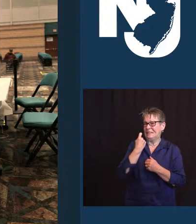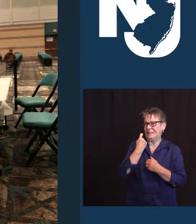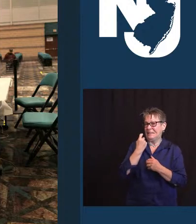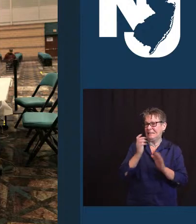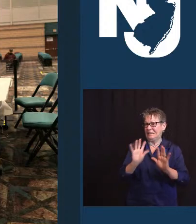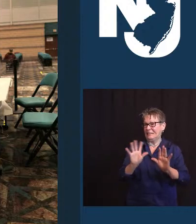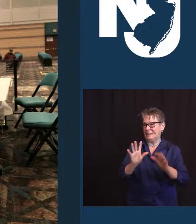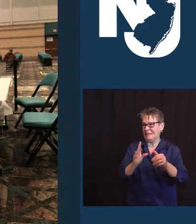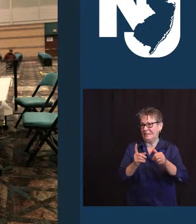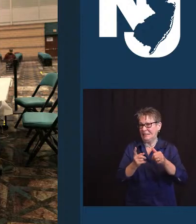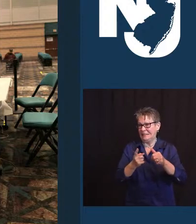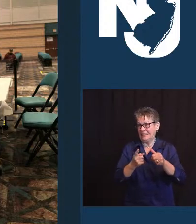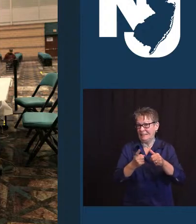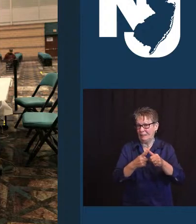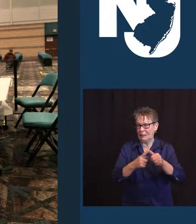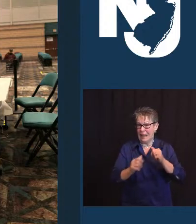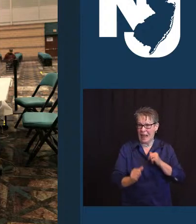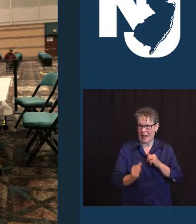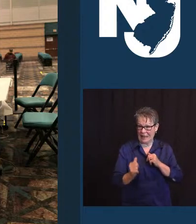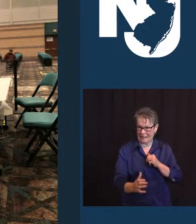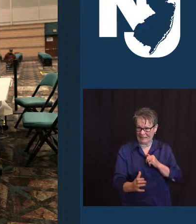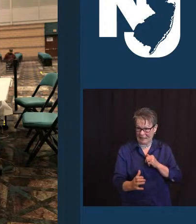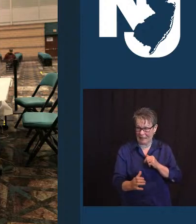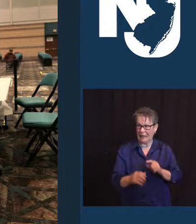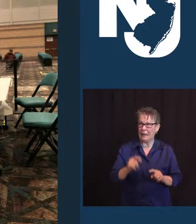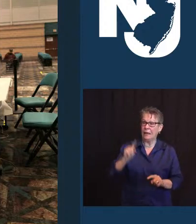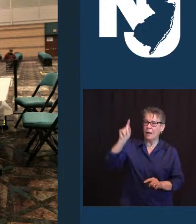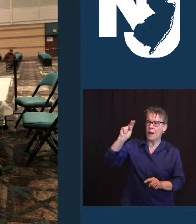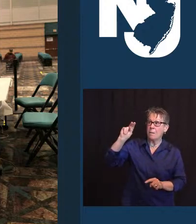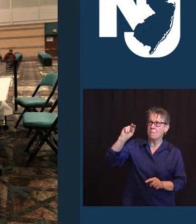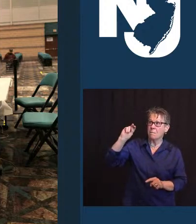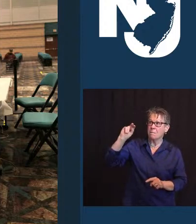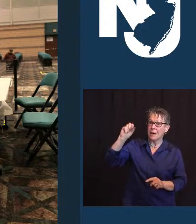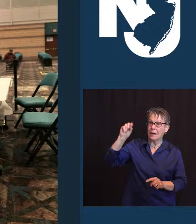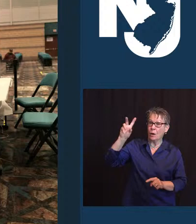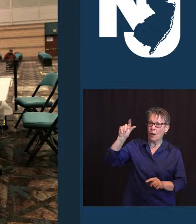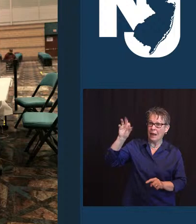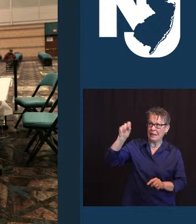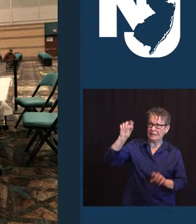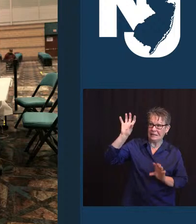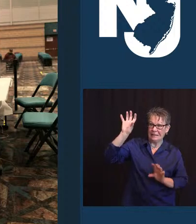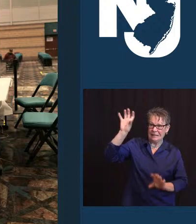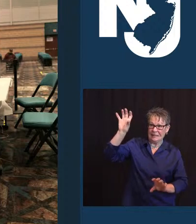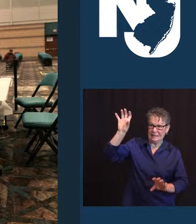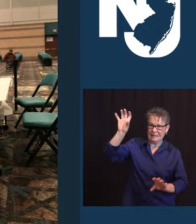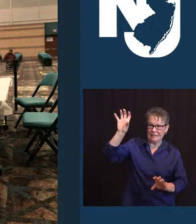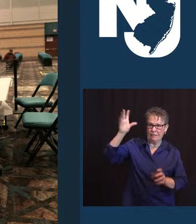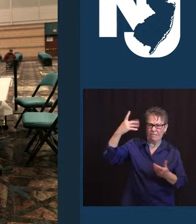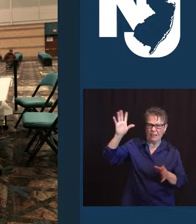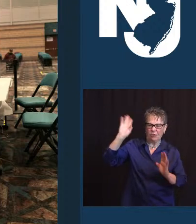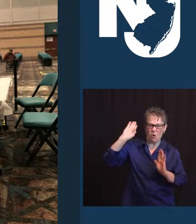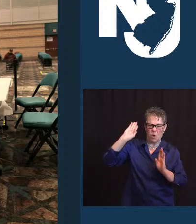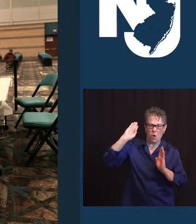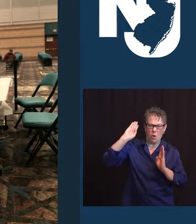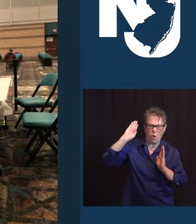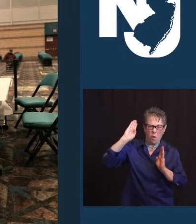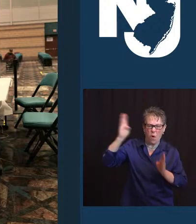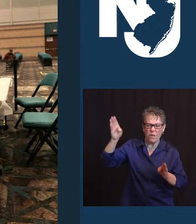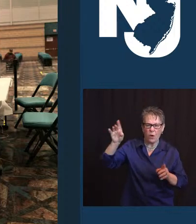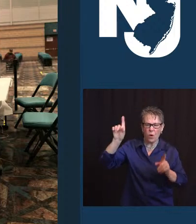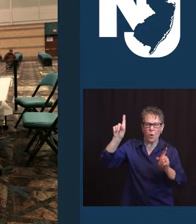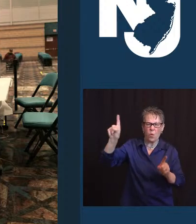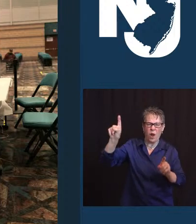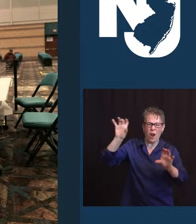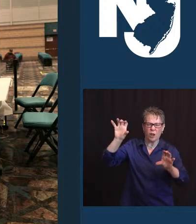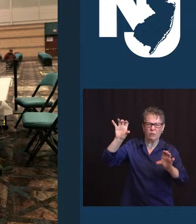Atlantic City and the Meadowlands have now each both crossed the 100,000 shot threshold. We are incredibly